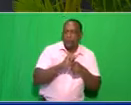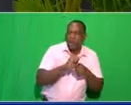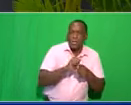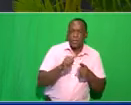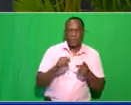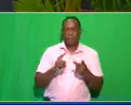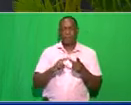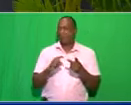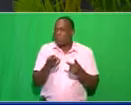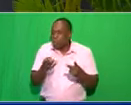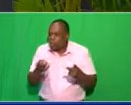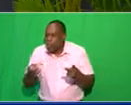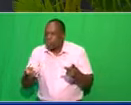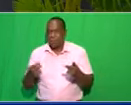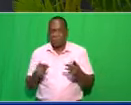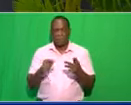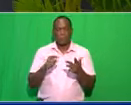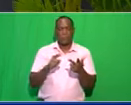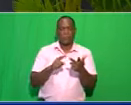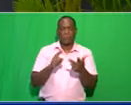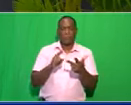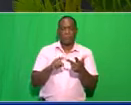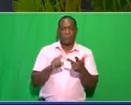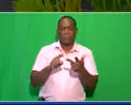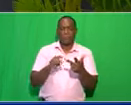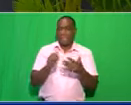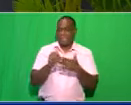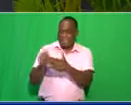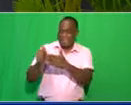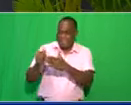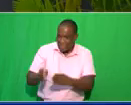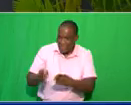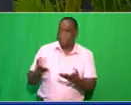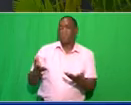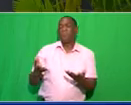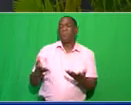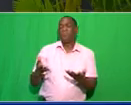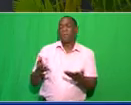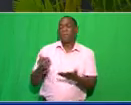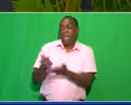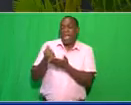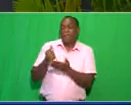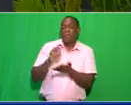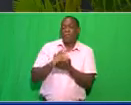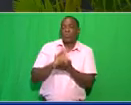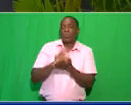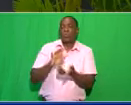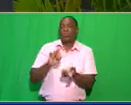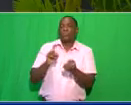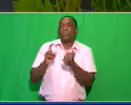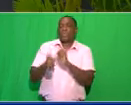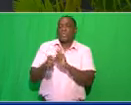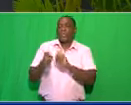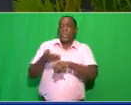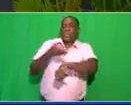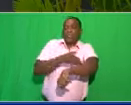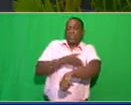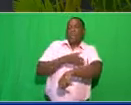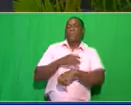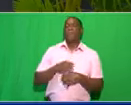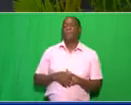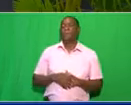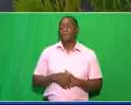you have the leadership that will drive these, help these schools turn around, Dr. Smith? Just to add,